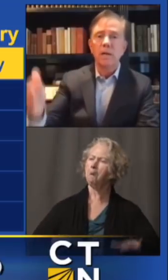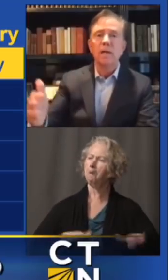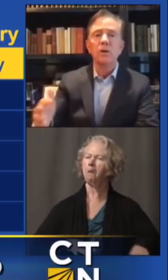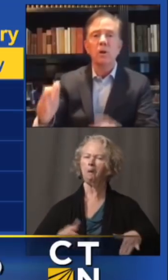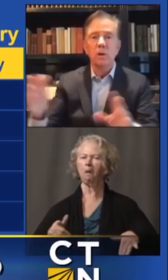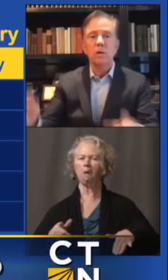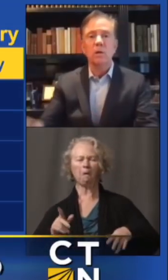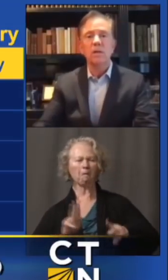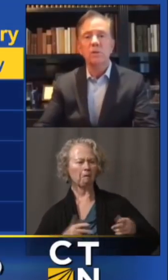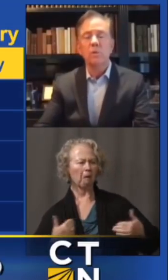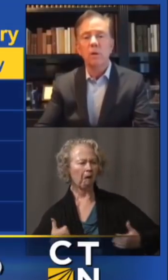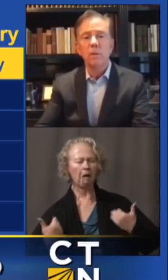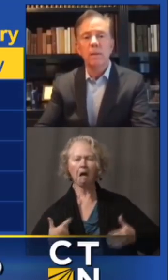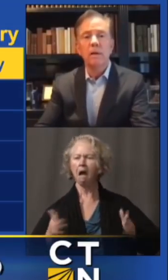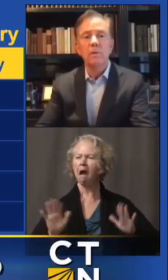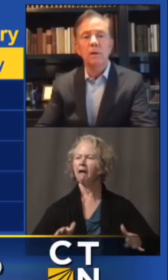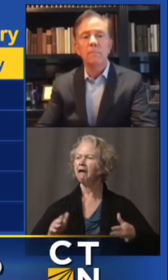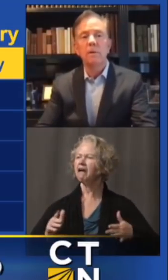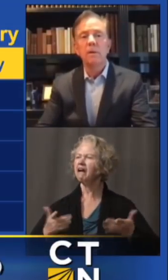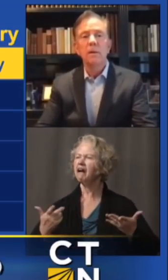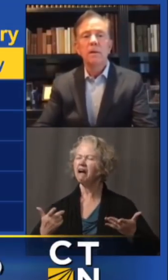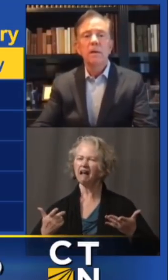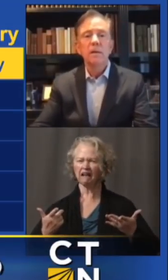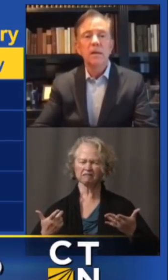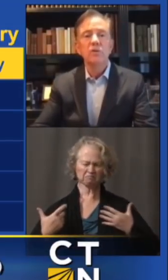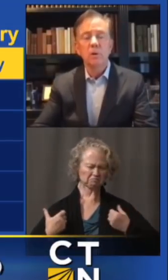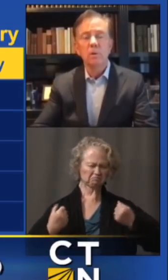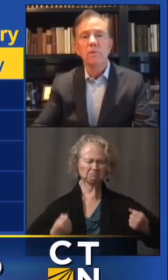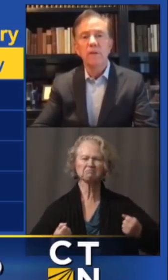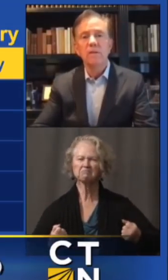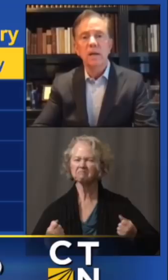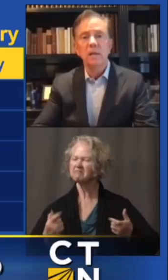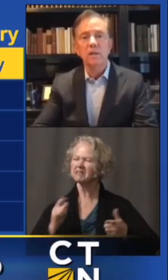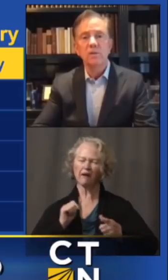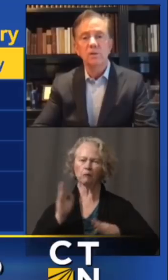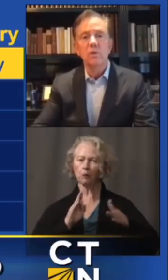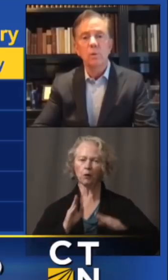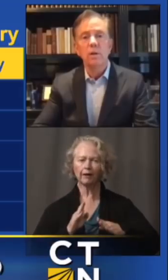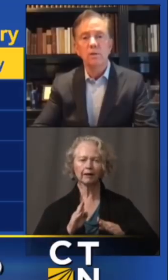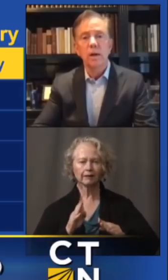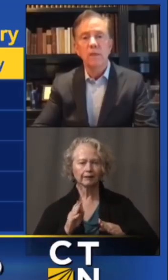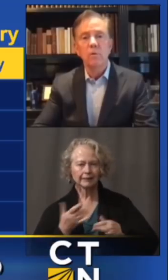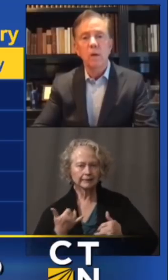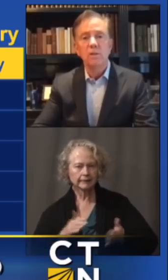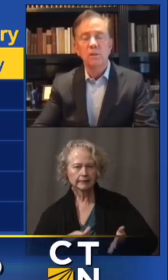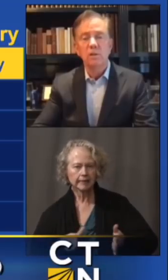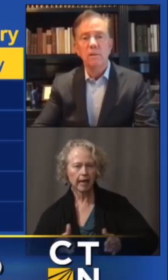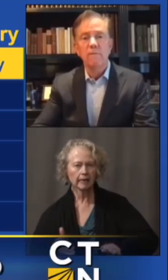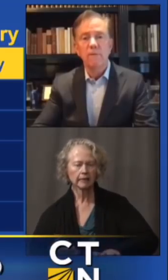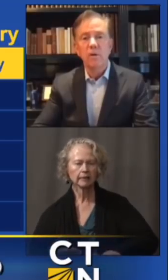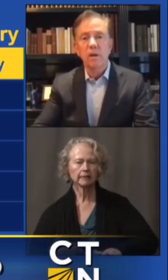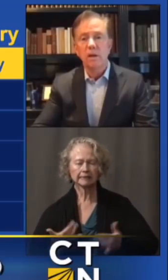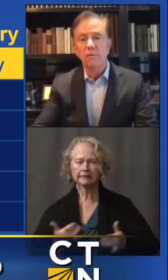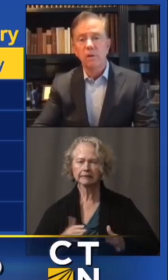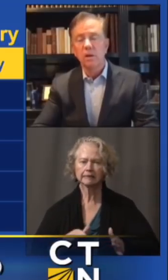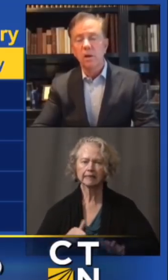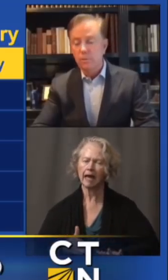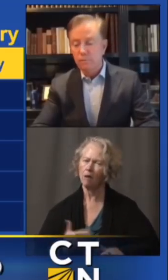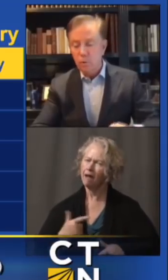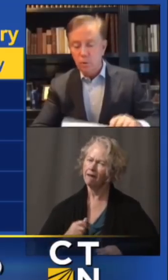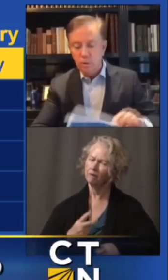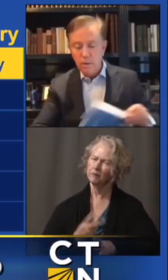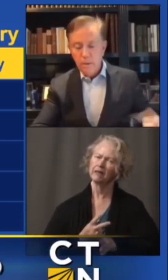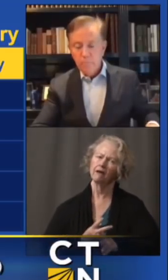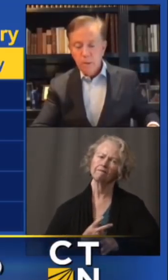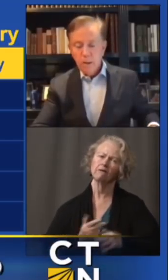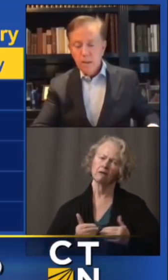we're getting it earlier, less to worry about. Not true. The fatalities are still with us. We have to watch this very carefully going